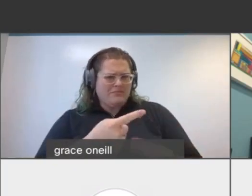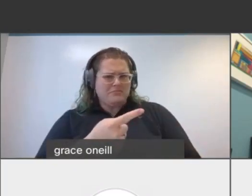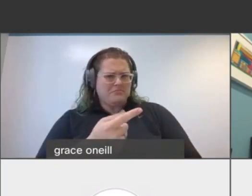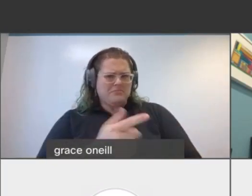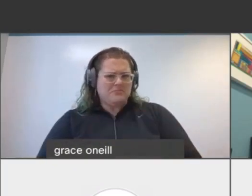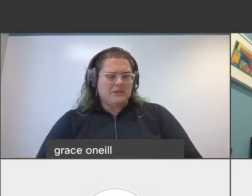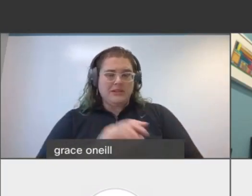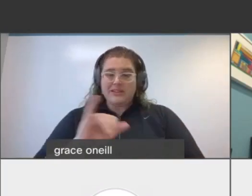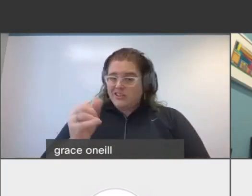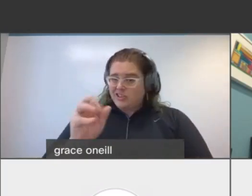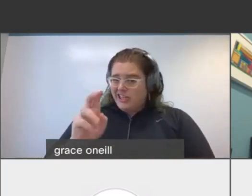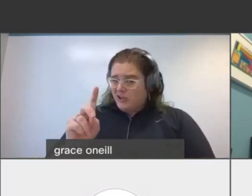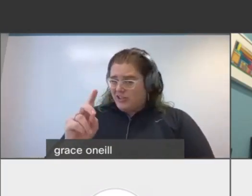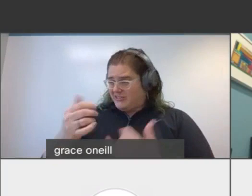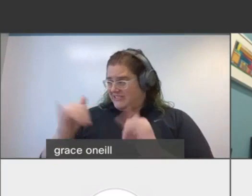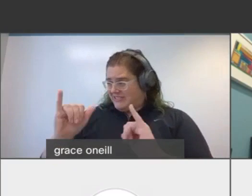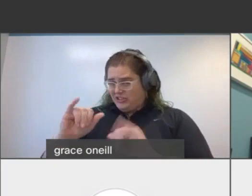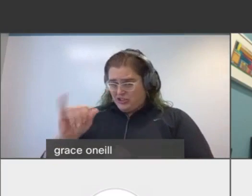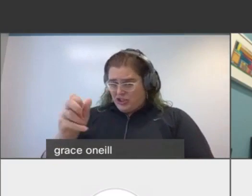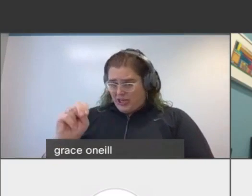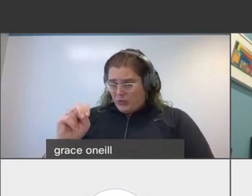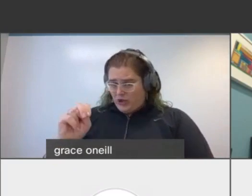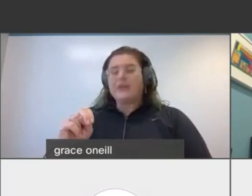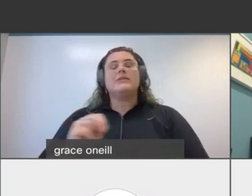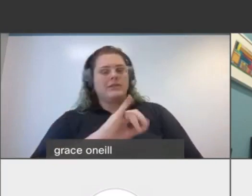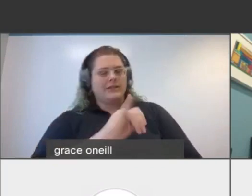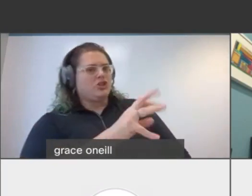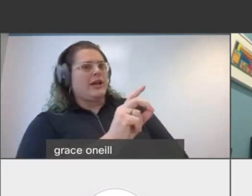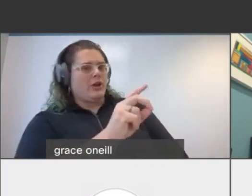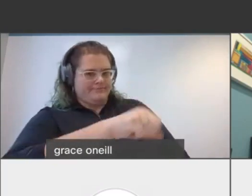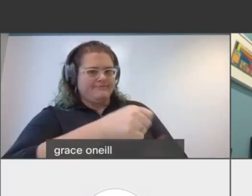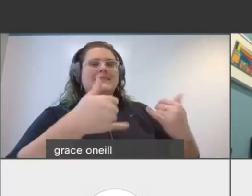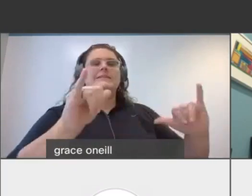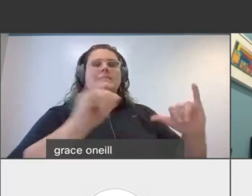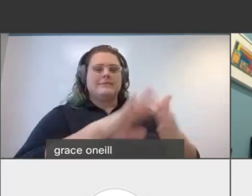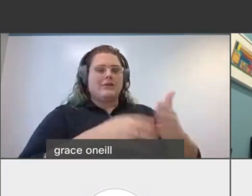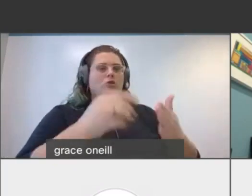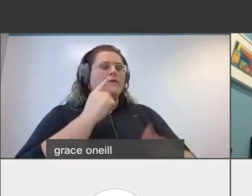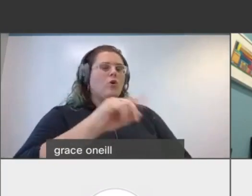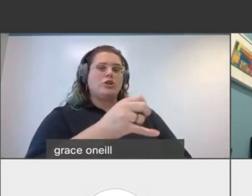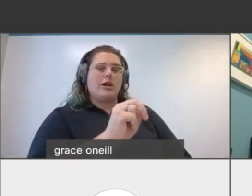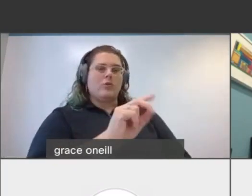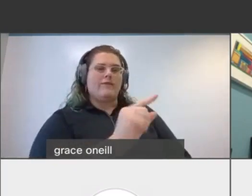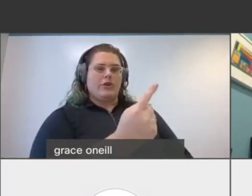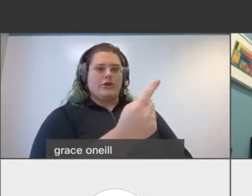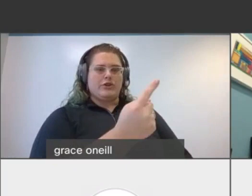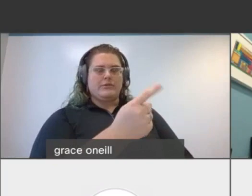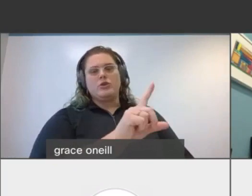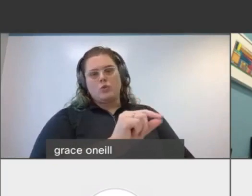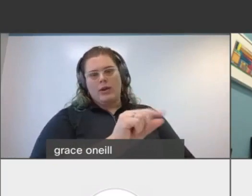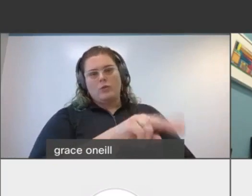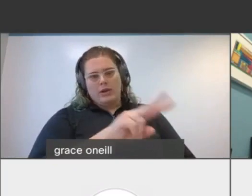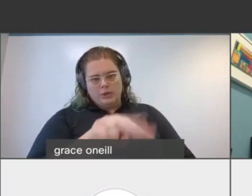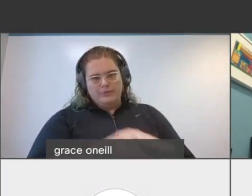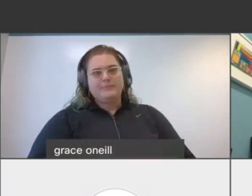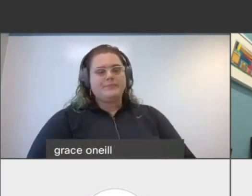Jared, is that January still? Yes, still scheduled for January 1st. We are,